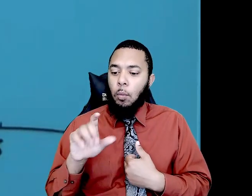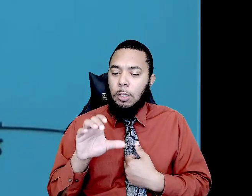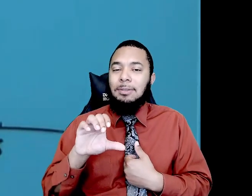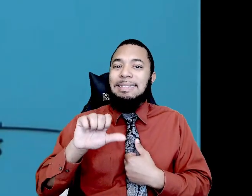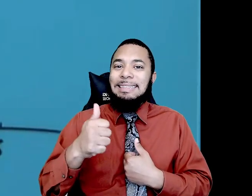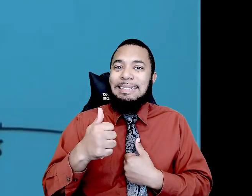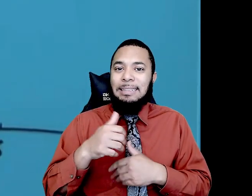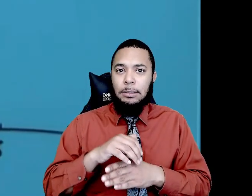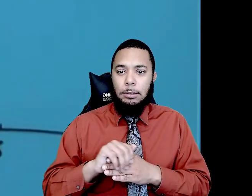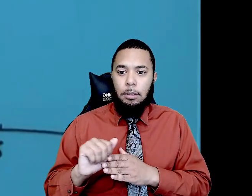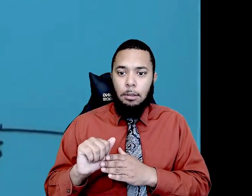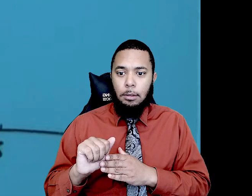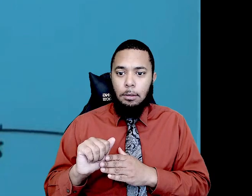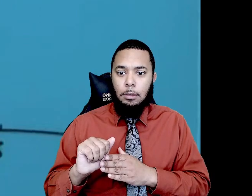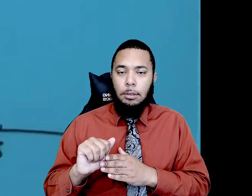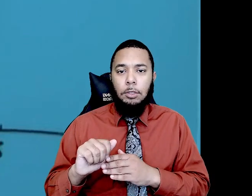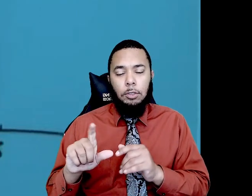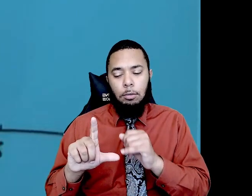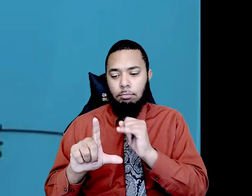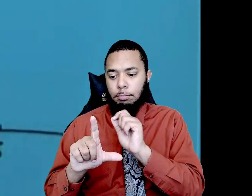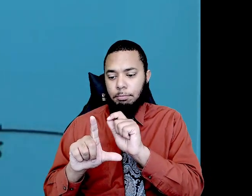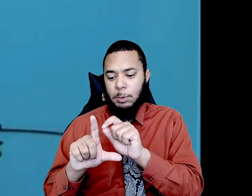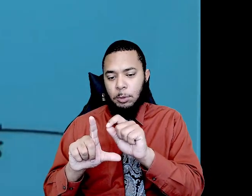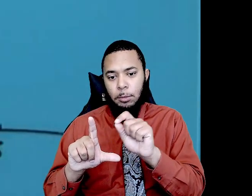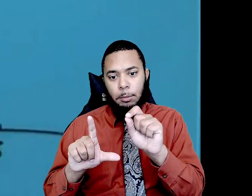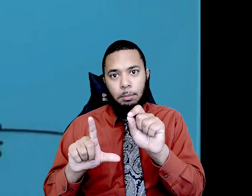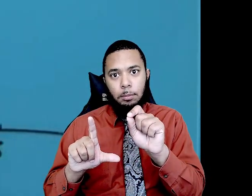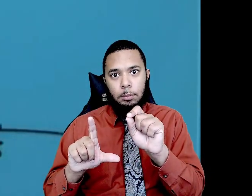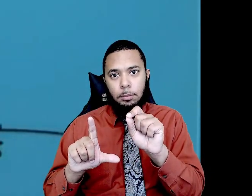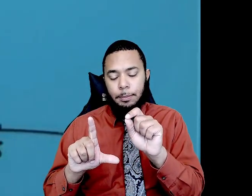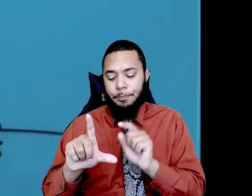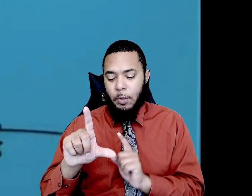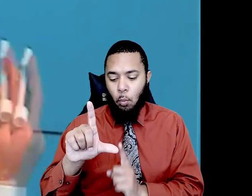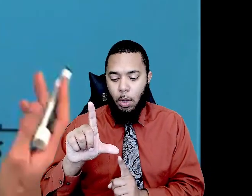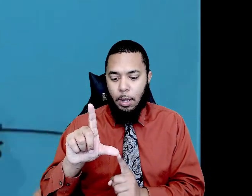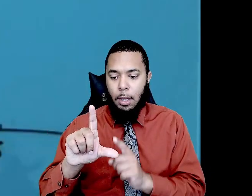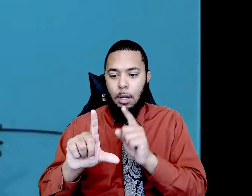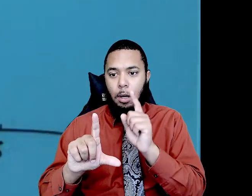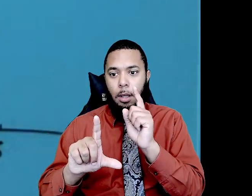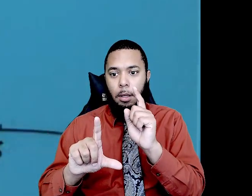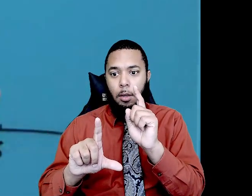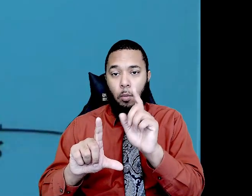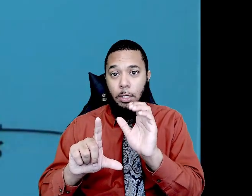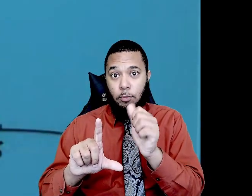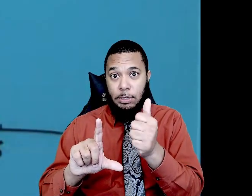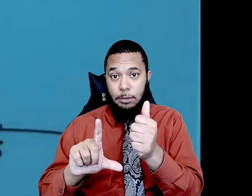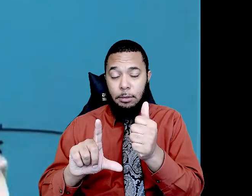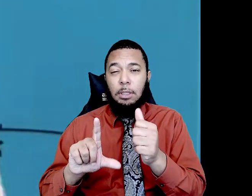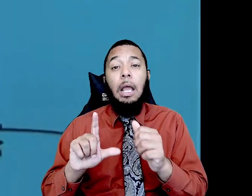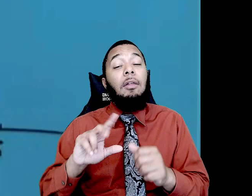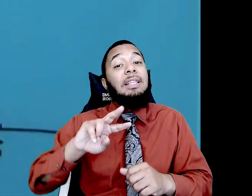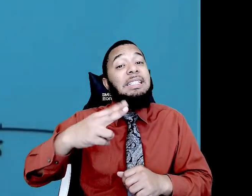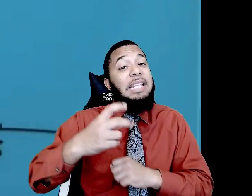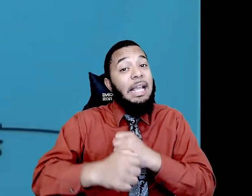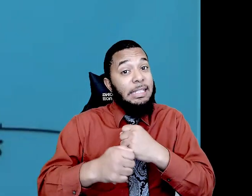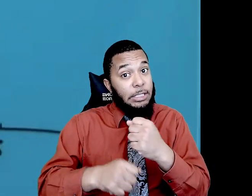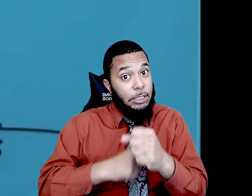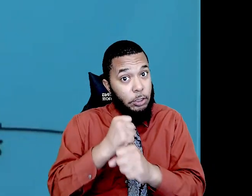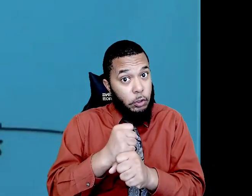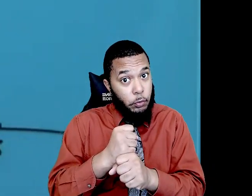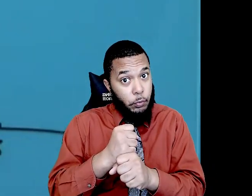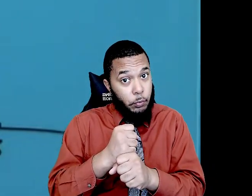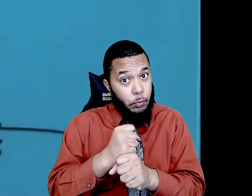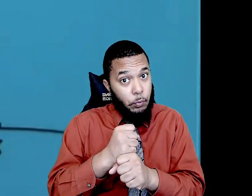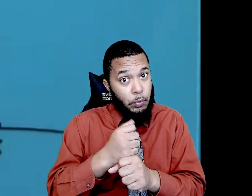So I'm going to put a little smooth dot there. All right. Now at the end of the second year, here's the cool part. From